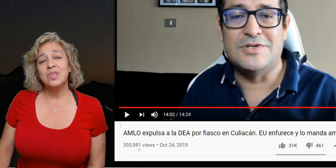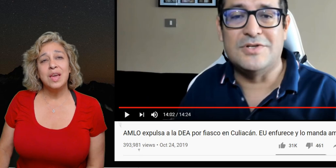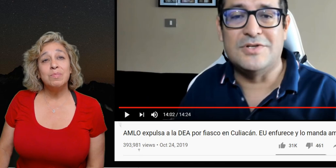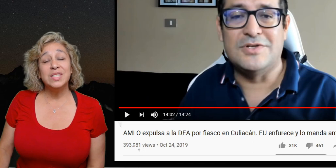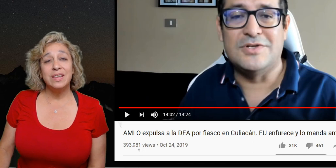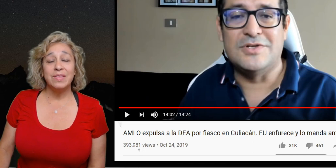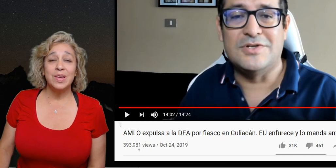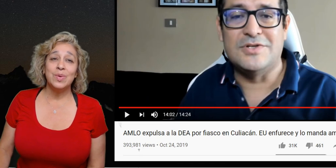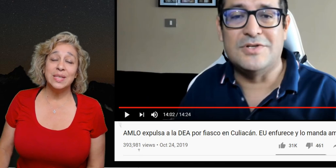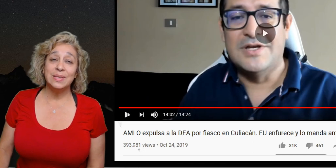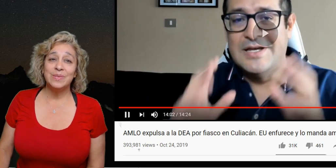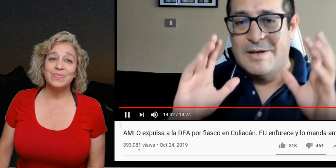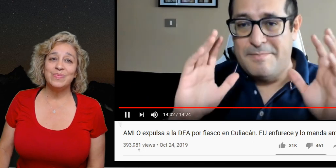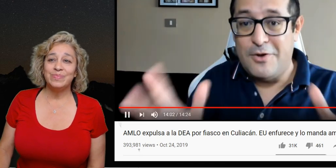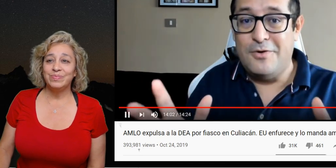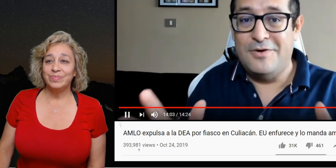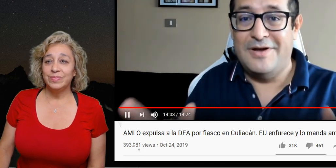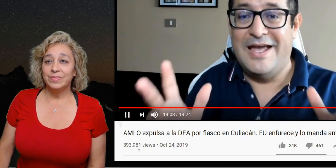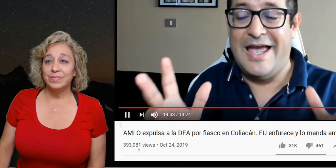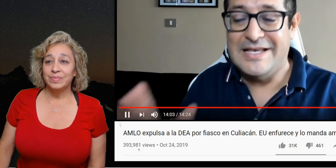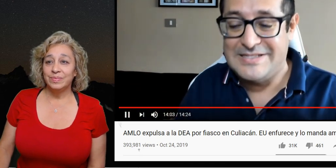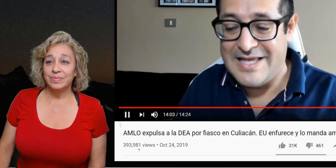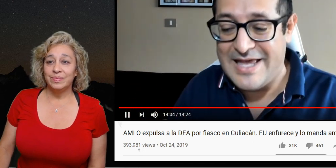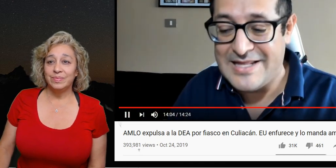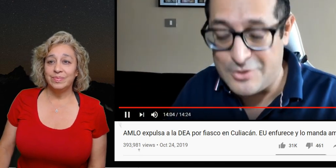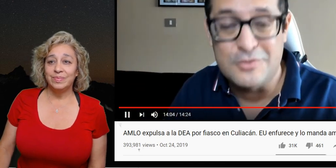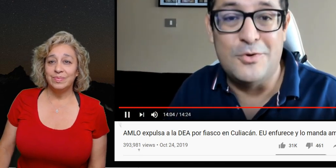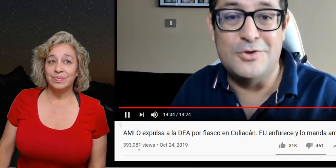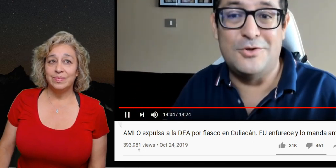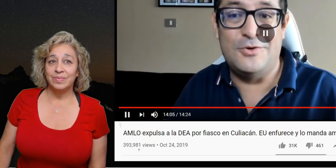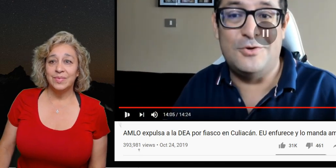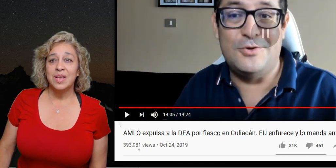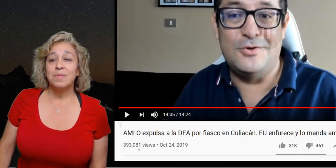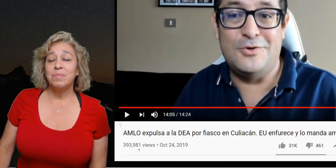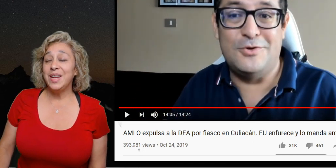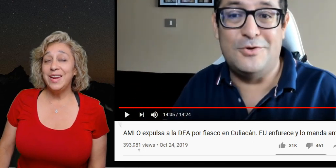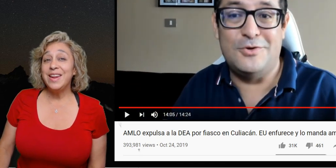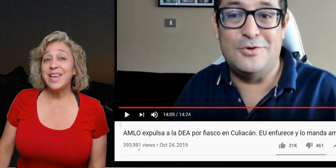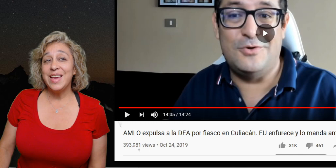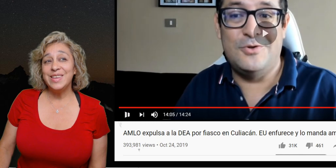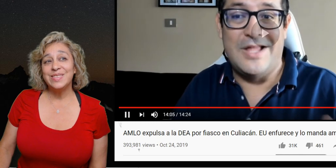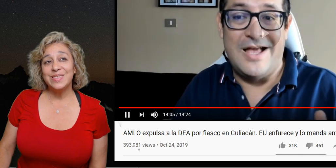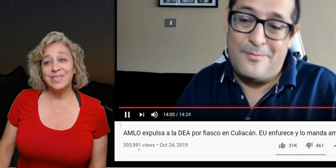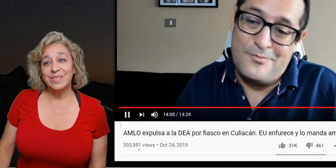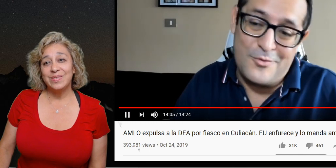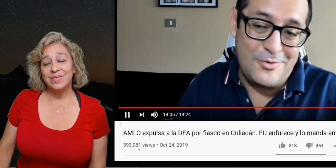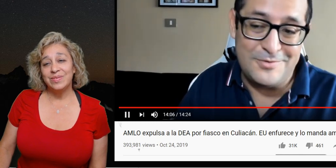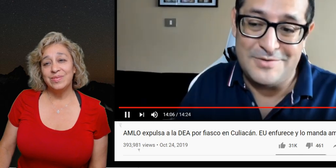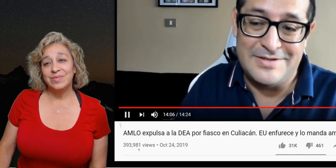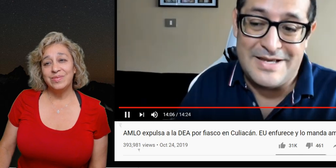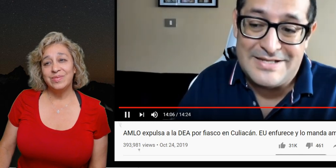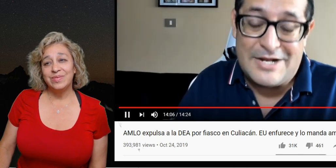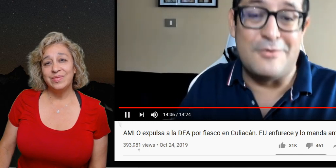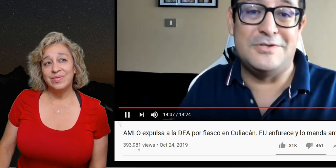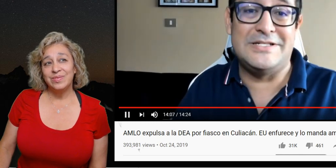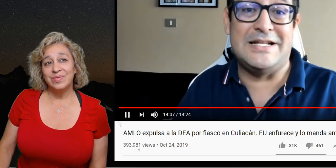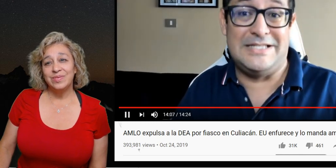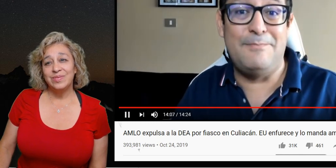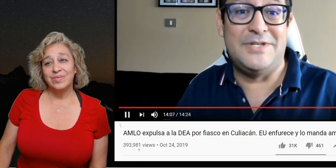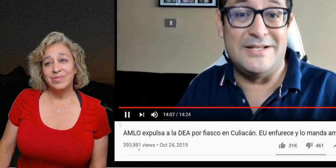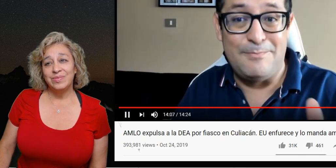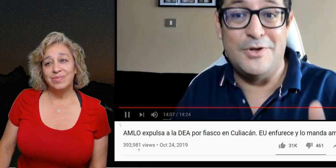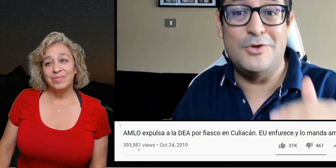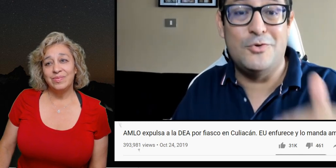also the embassy of the U.S. Pero, de todos modos, ¿no? But in any case. No, debe de reconocerse